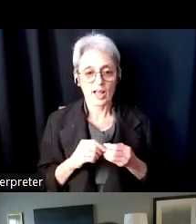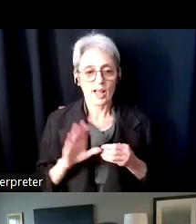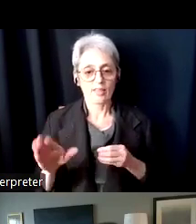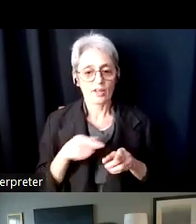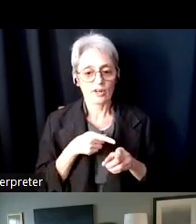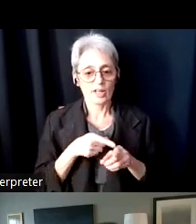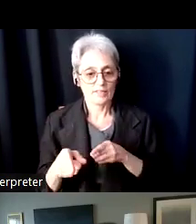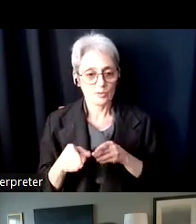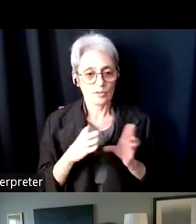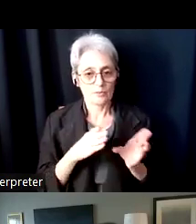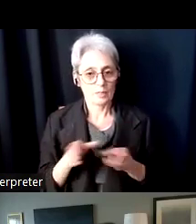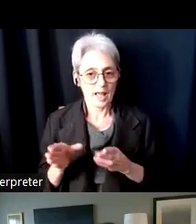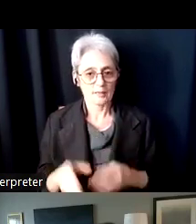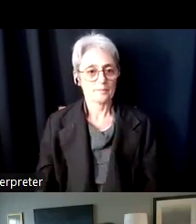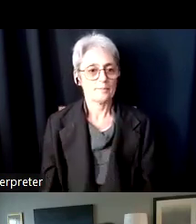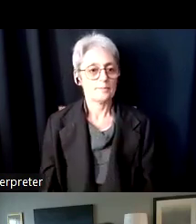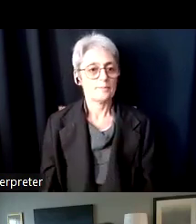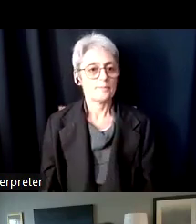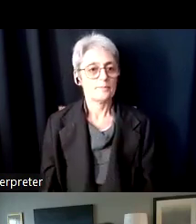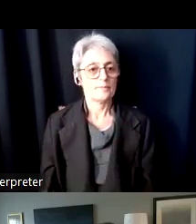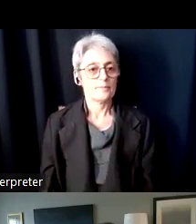plan. Next slide.